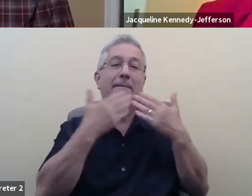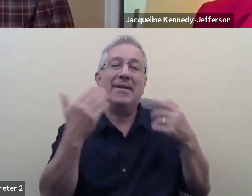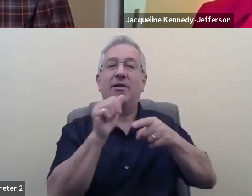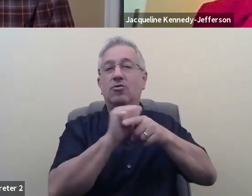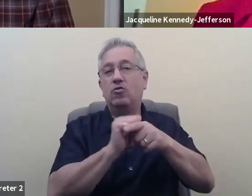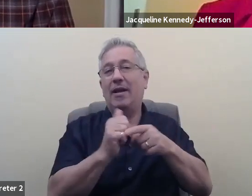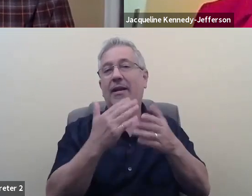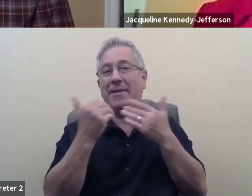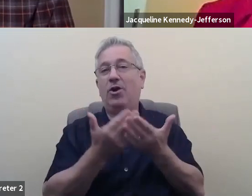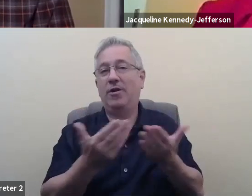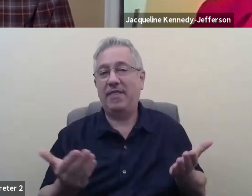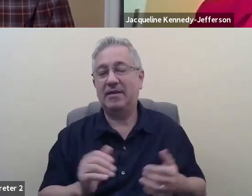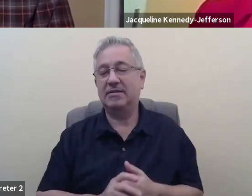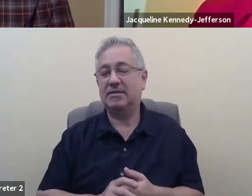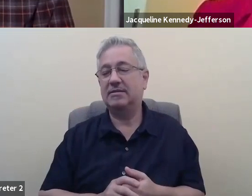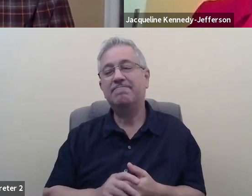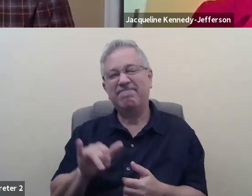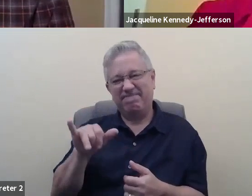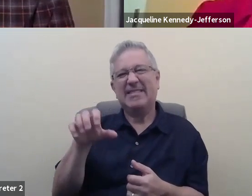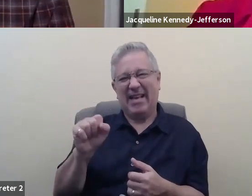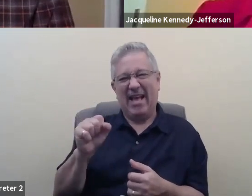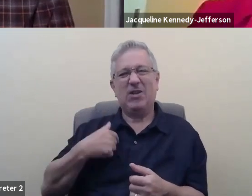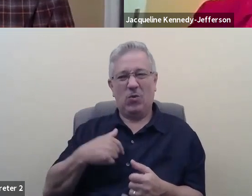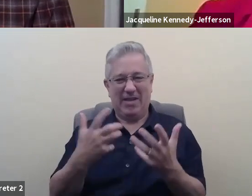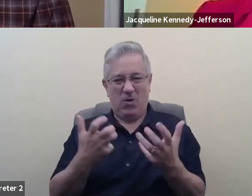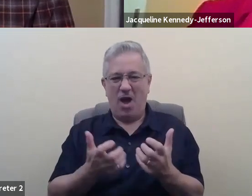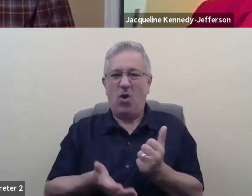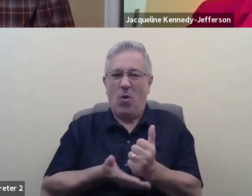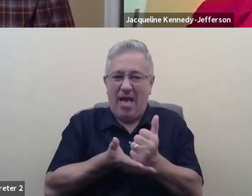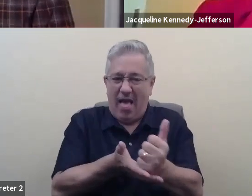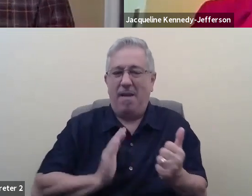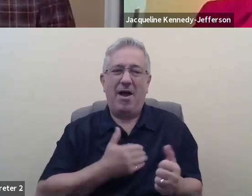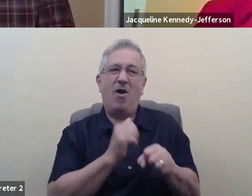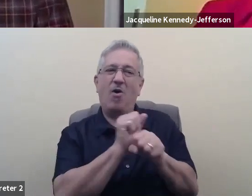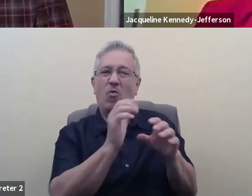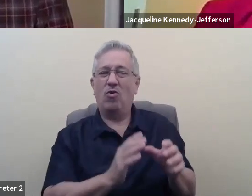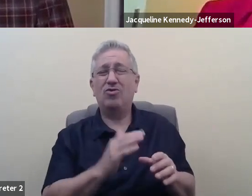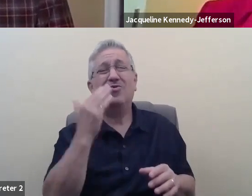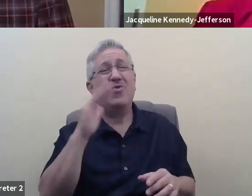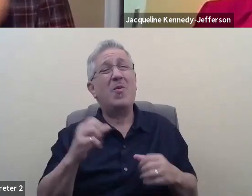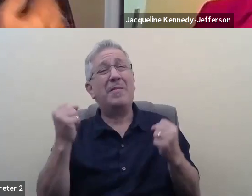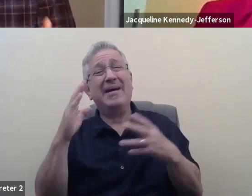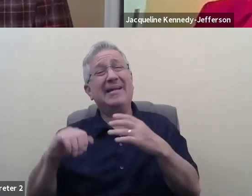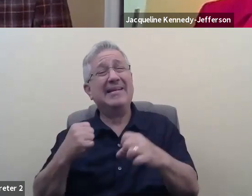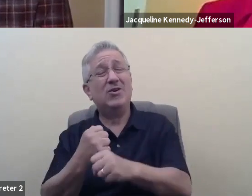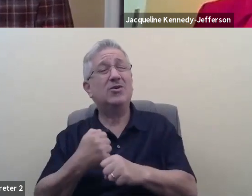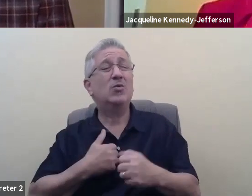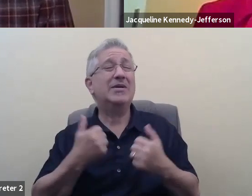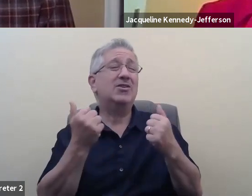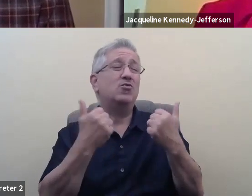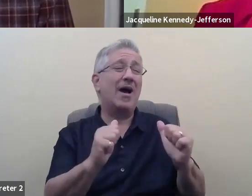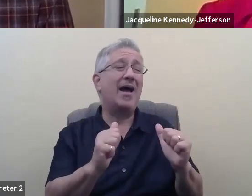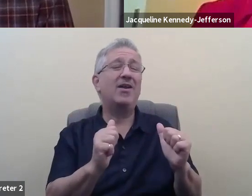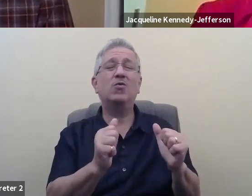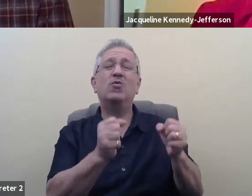saw this as a chance to be there for our employees, right? Because so many years we've been taught you have to leave things at the front door, or I guess in